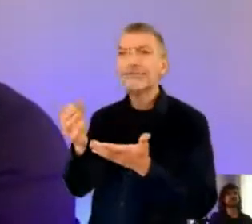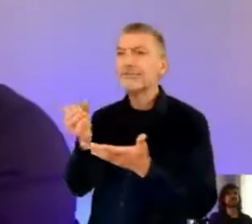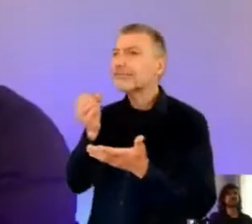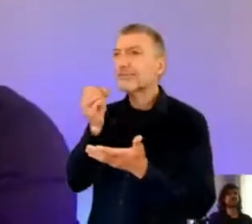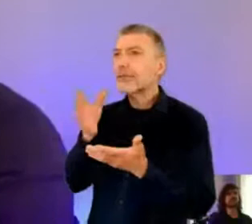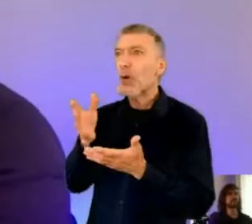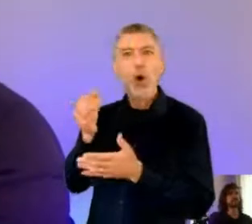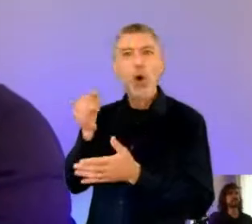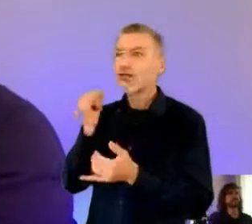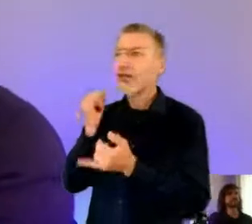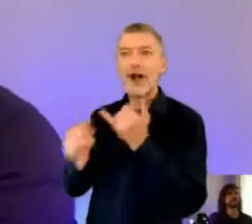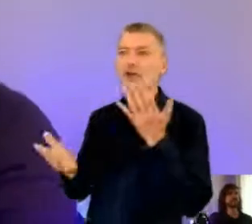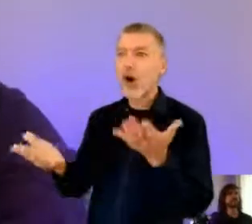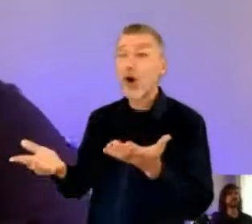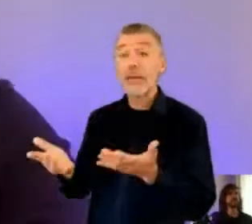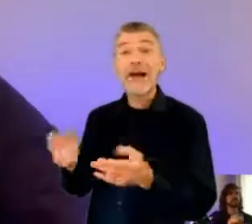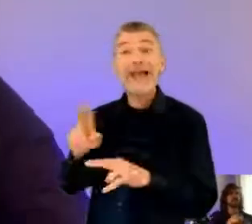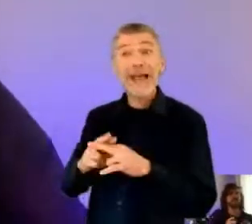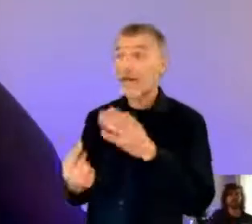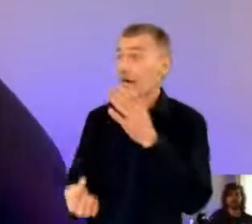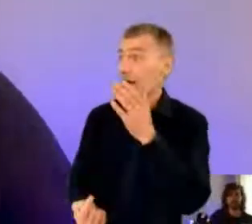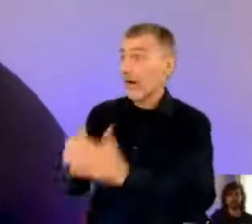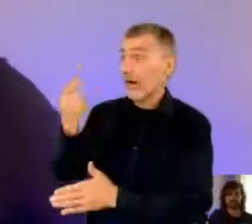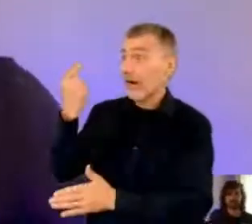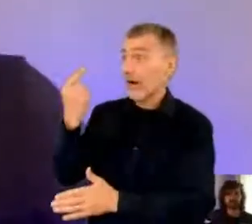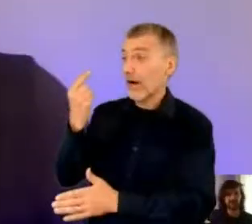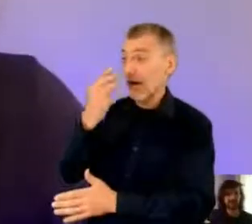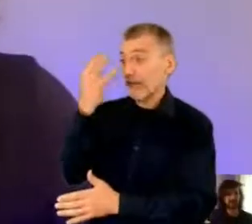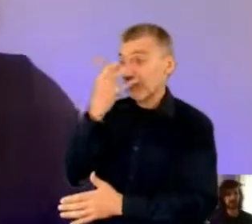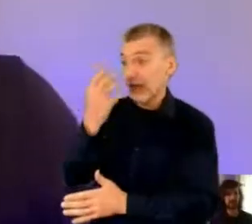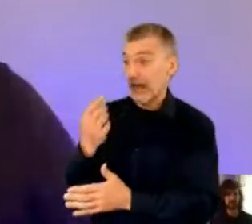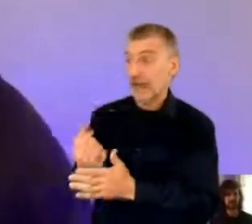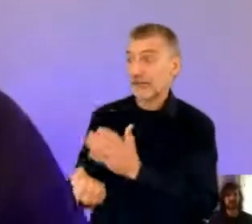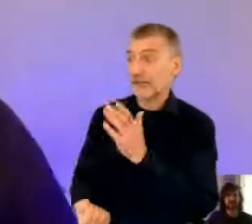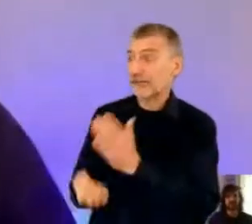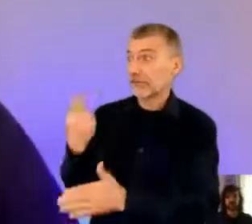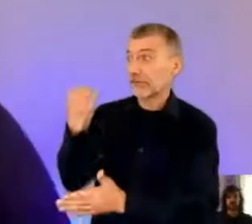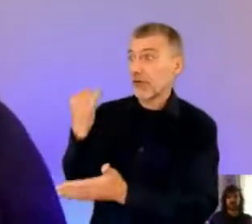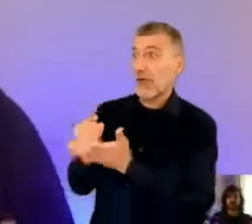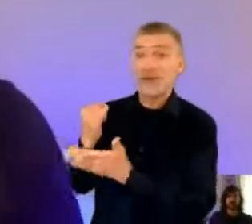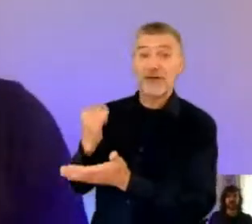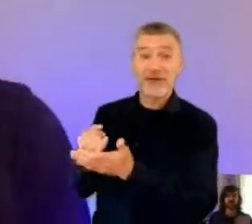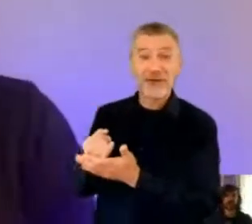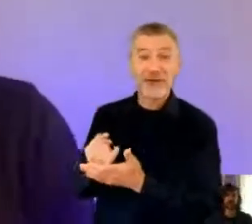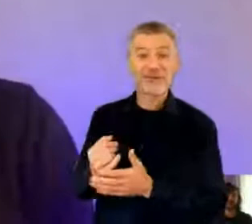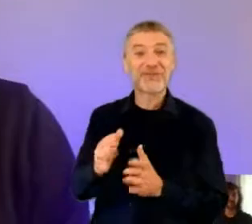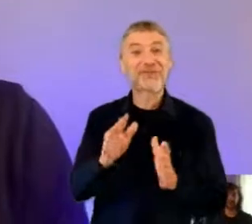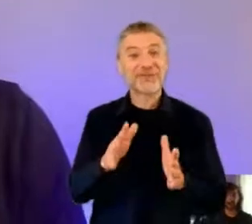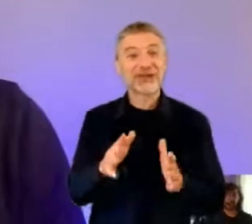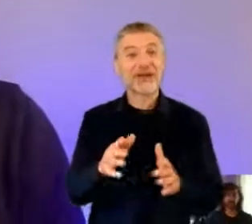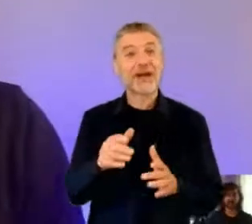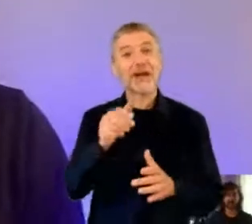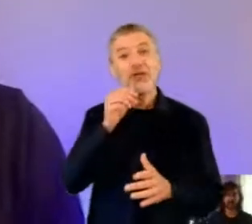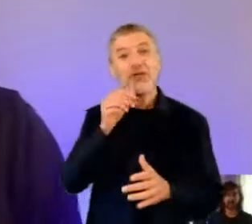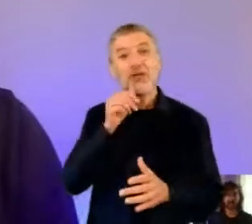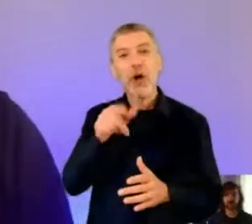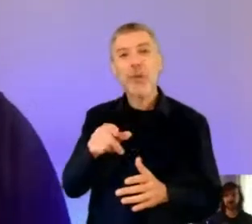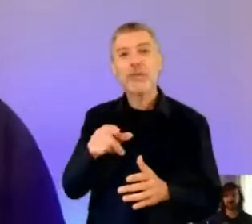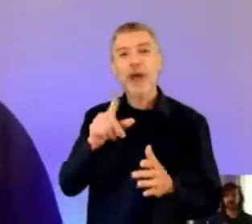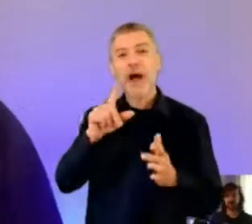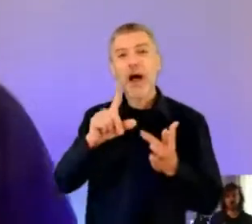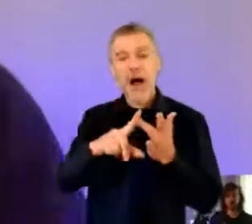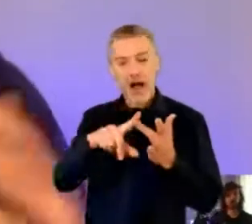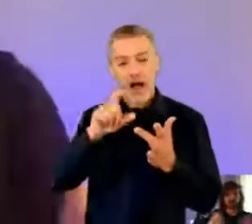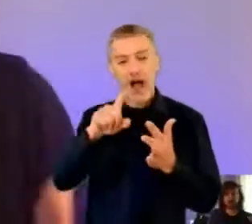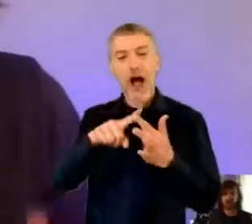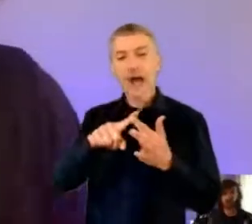of the things that can be a bit challenging to see is, for example, when we throw like a lot of ice or a lot of sand or